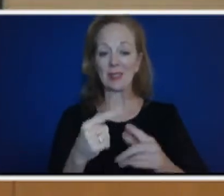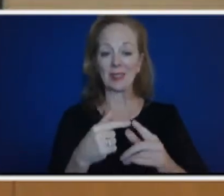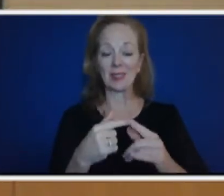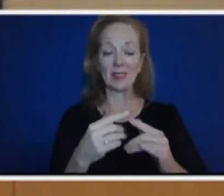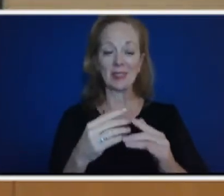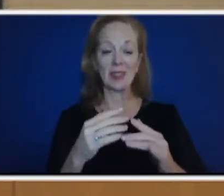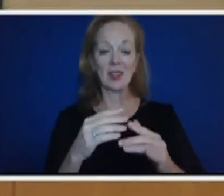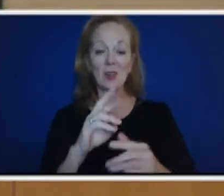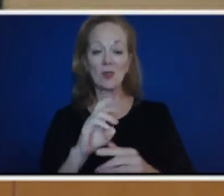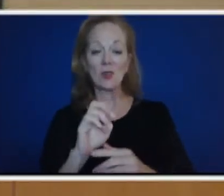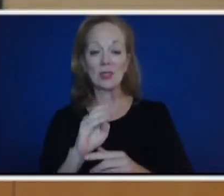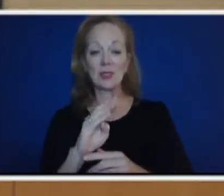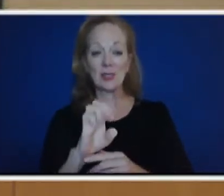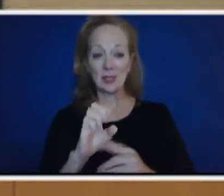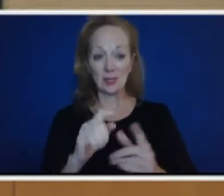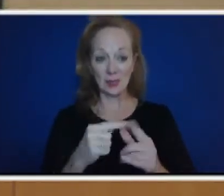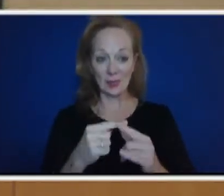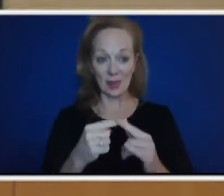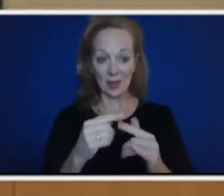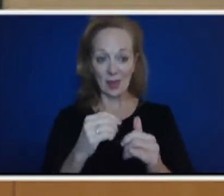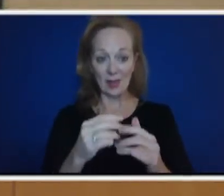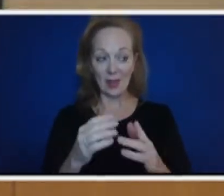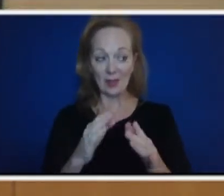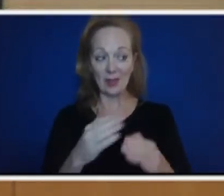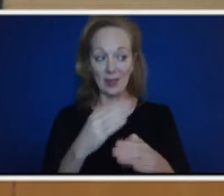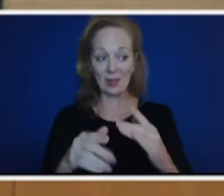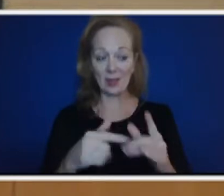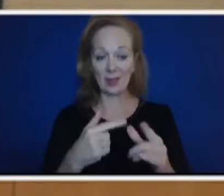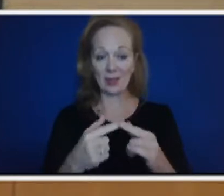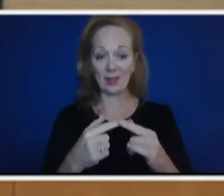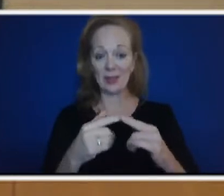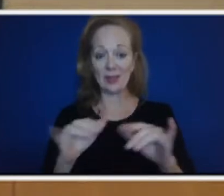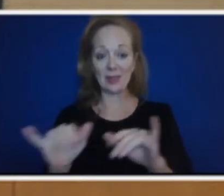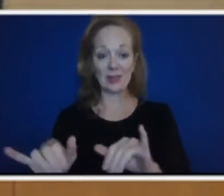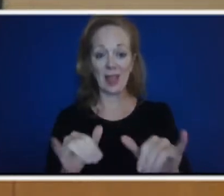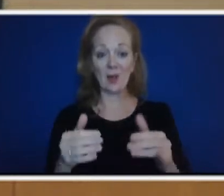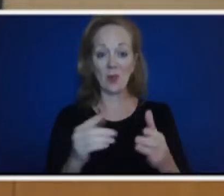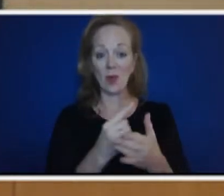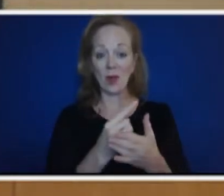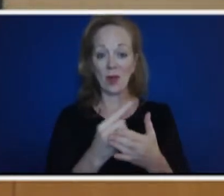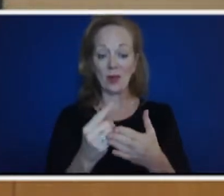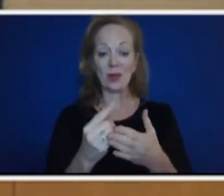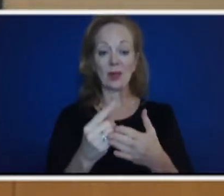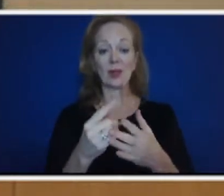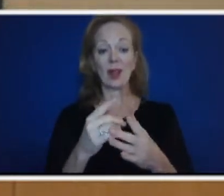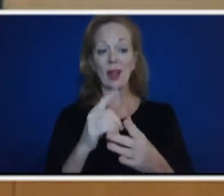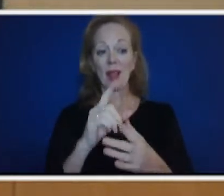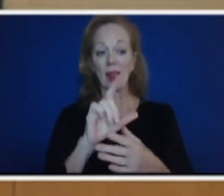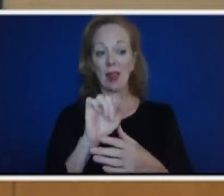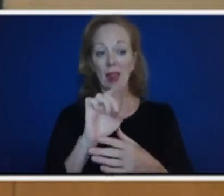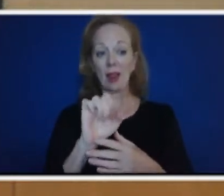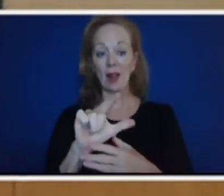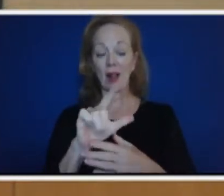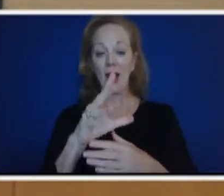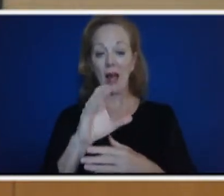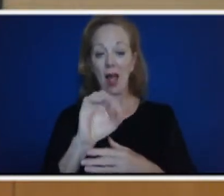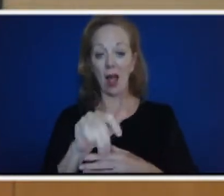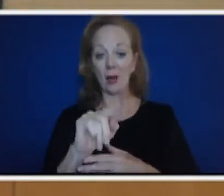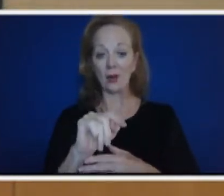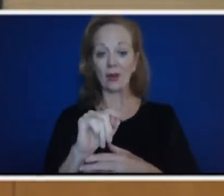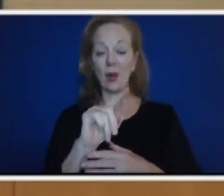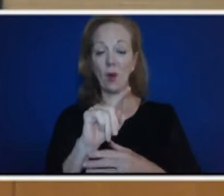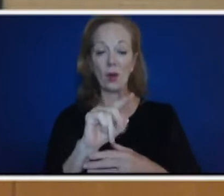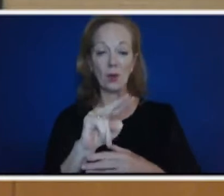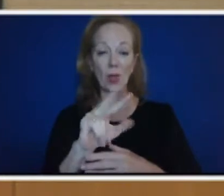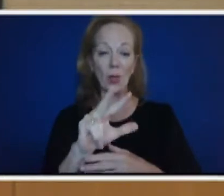cycles and everything else, and those wrap up essentially the same week that we've got to get the legal ad out. So it's kind of a, 1, 2, 3